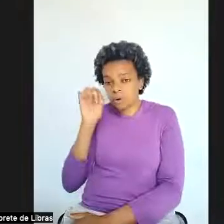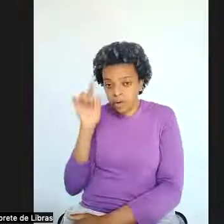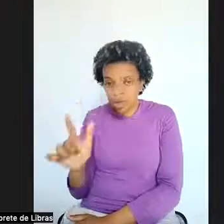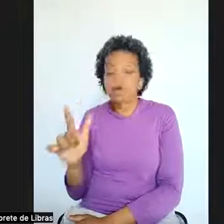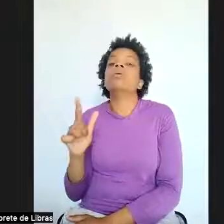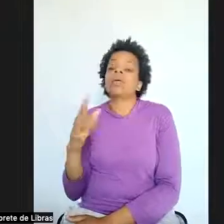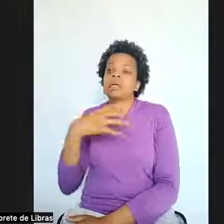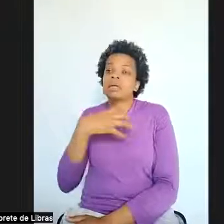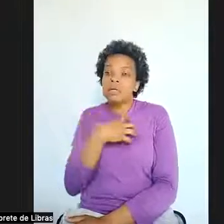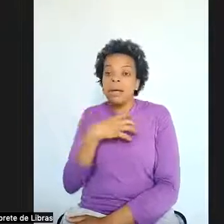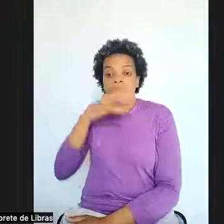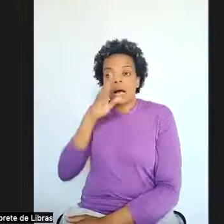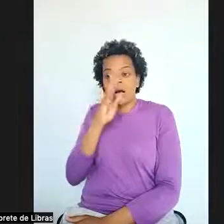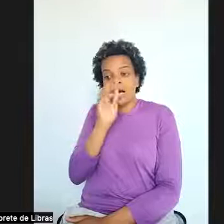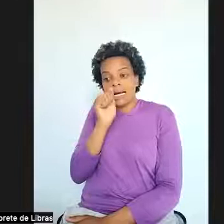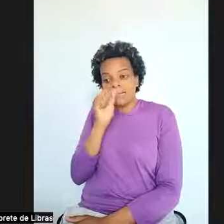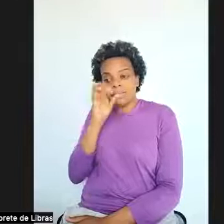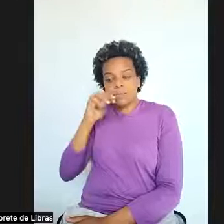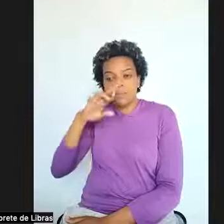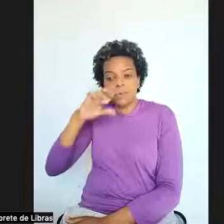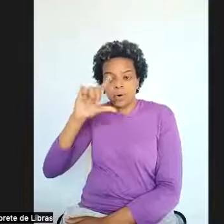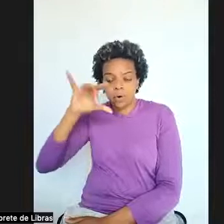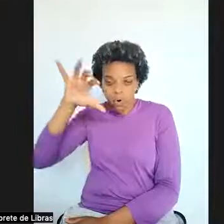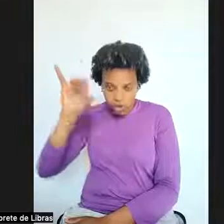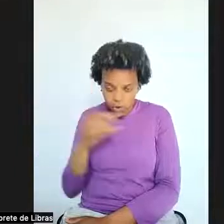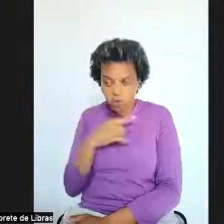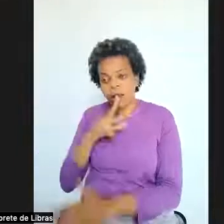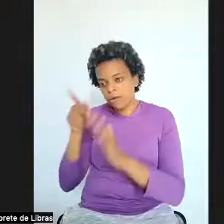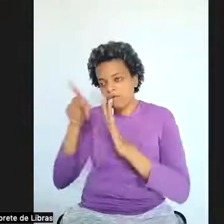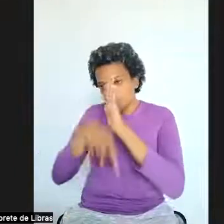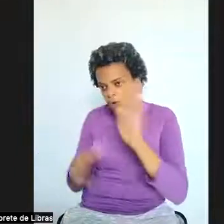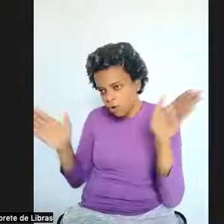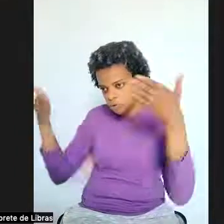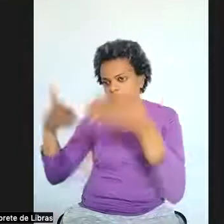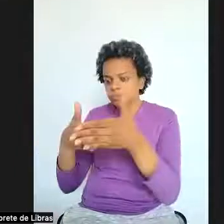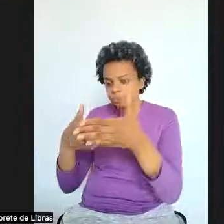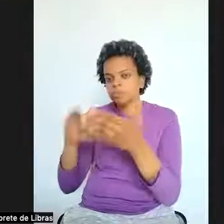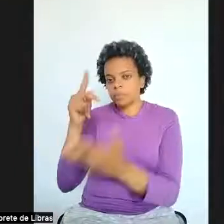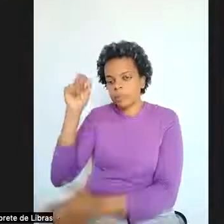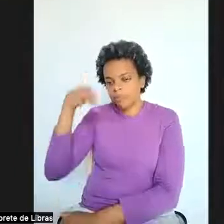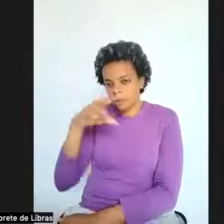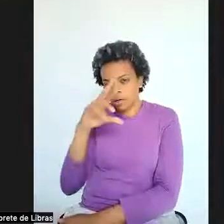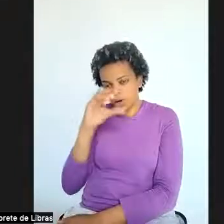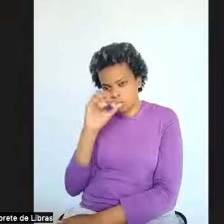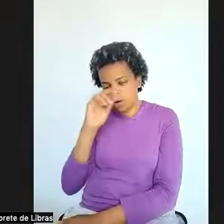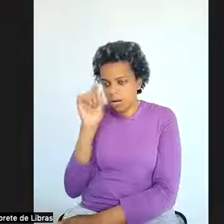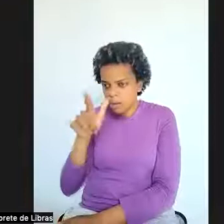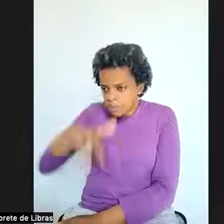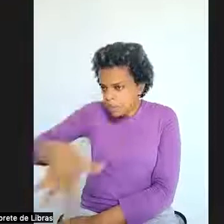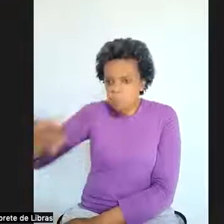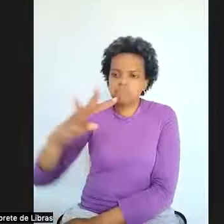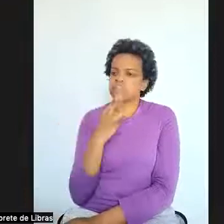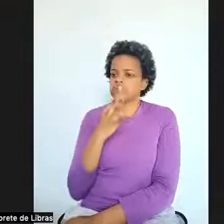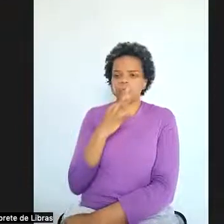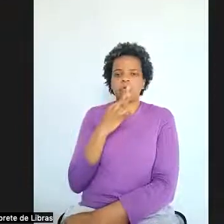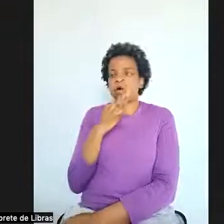Albatroz archipelago, which is Royal Charlotte Bank. It's an action focus of Pancorão. It was an unknown